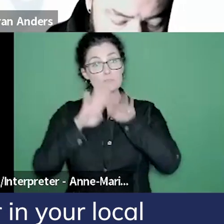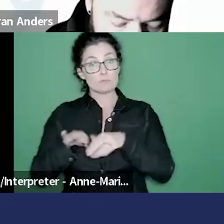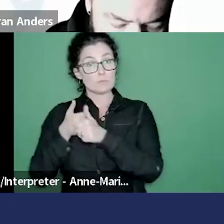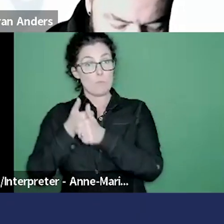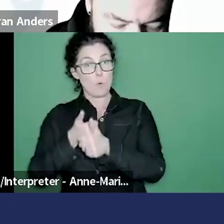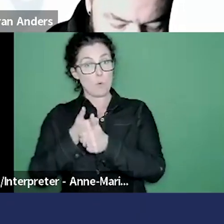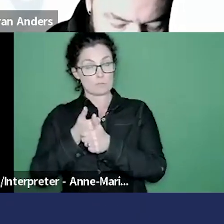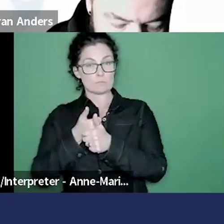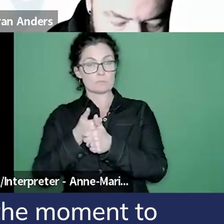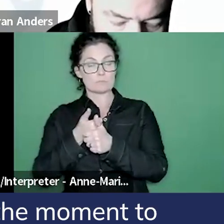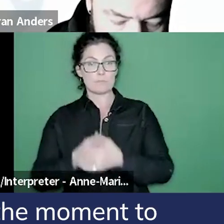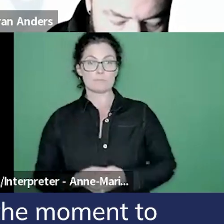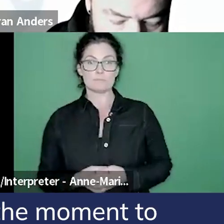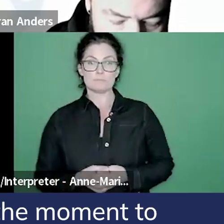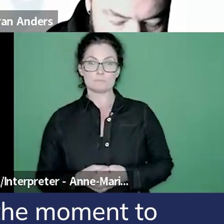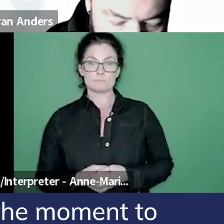available.